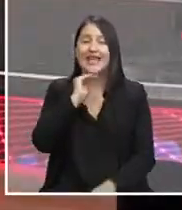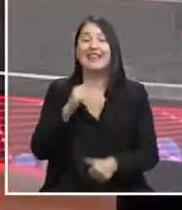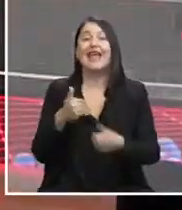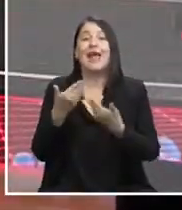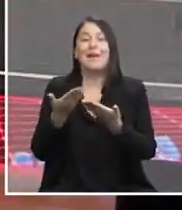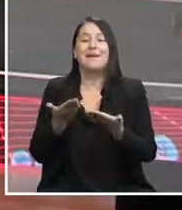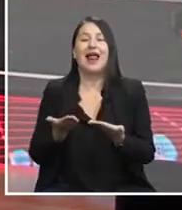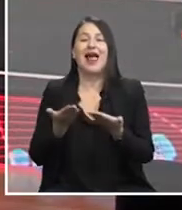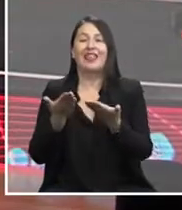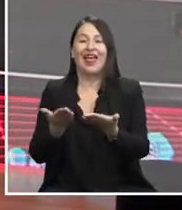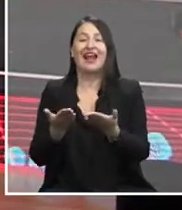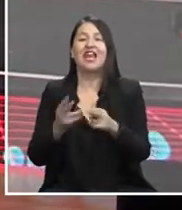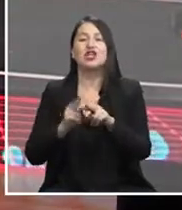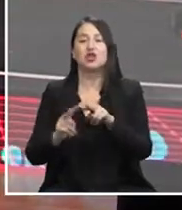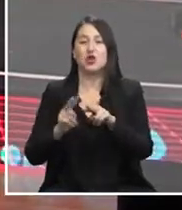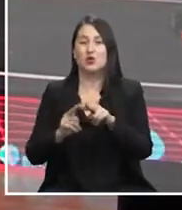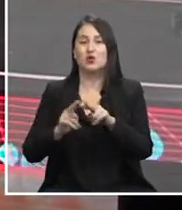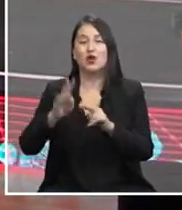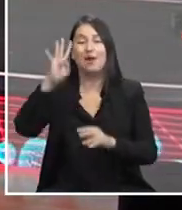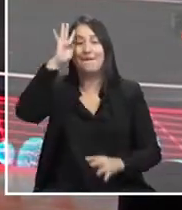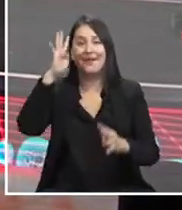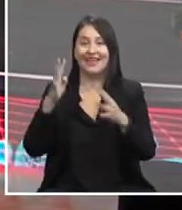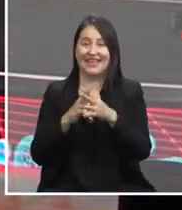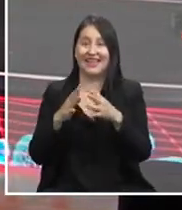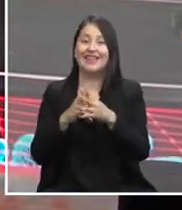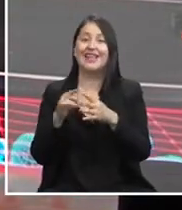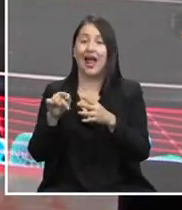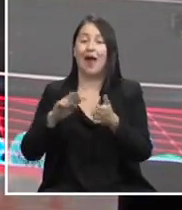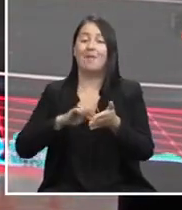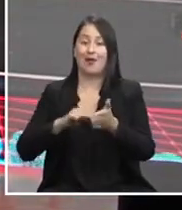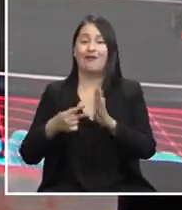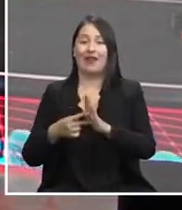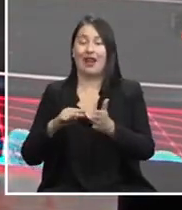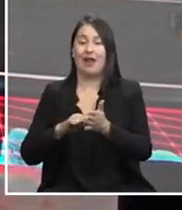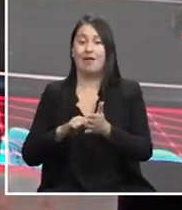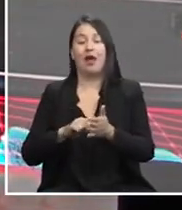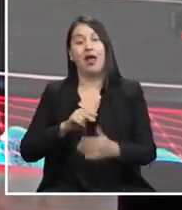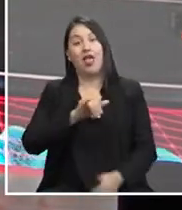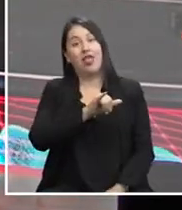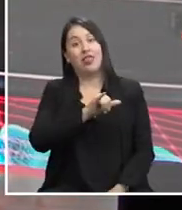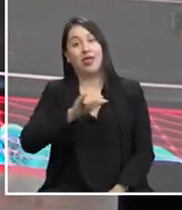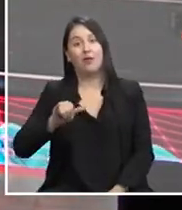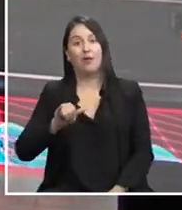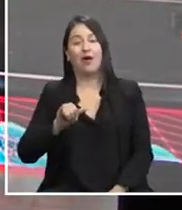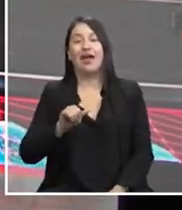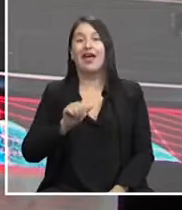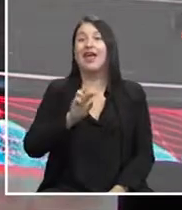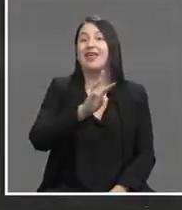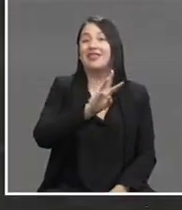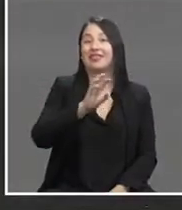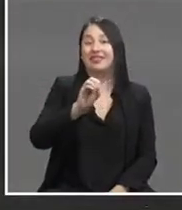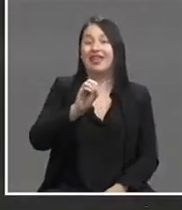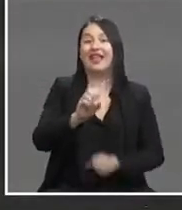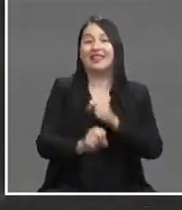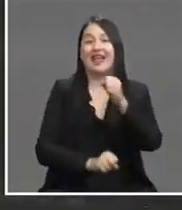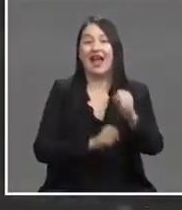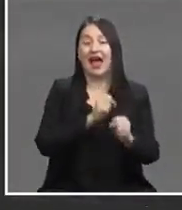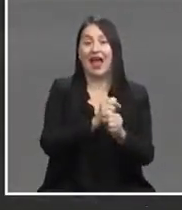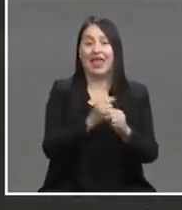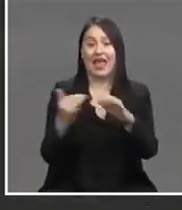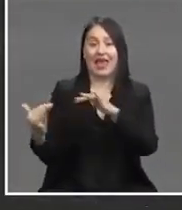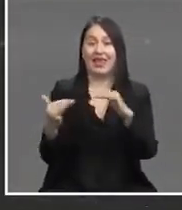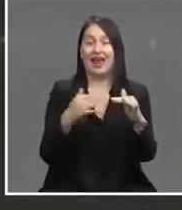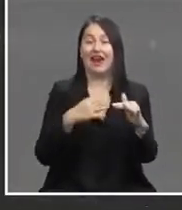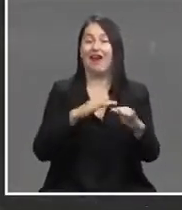problem. And then, after those three decades in the end of the Cold War, we arrive to a point where the